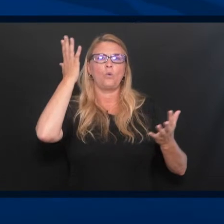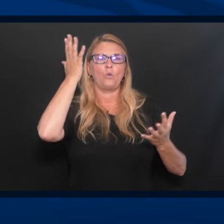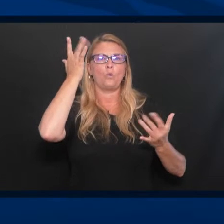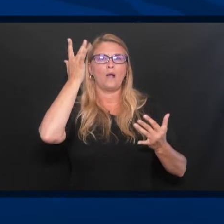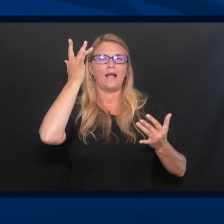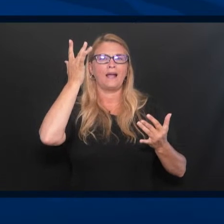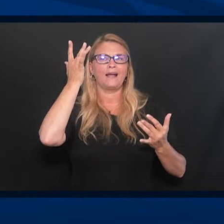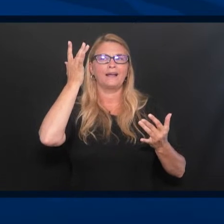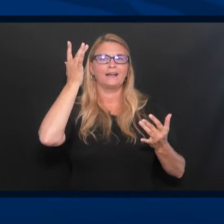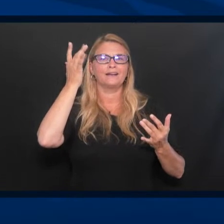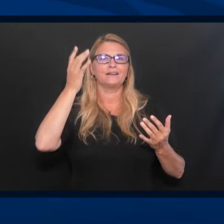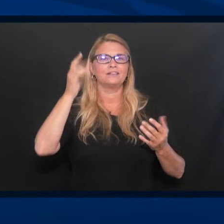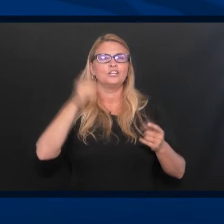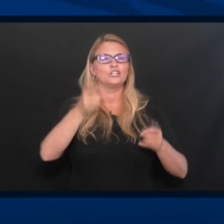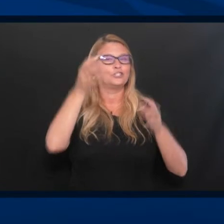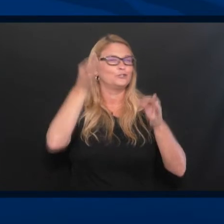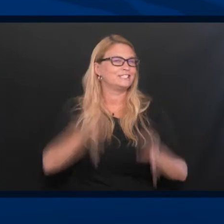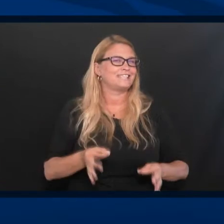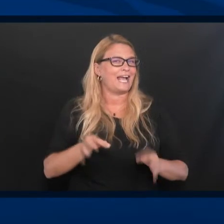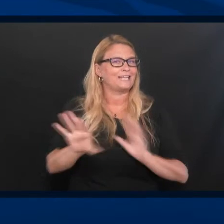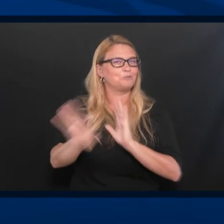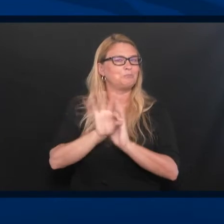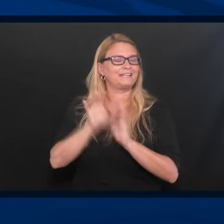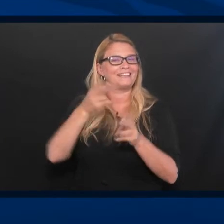choose the name Baby Dog?